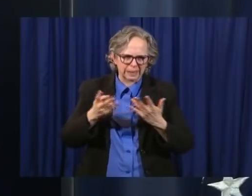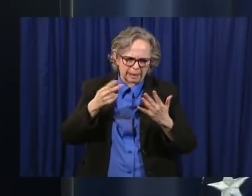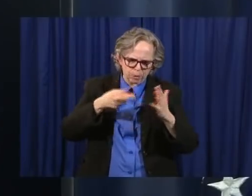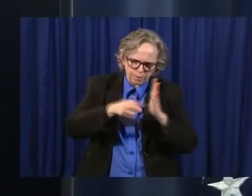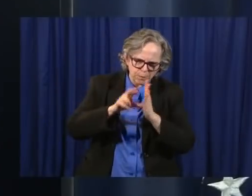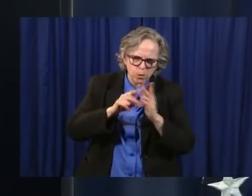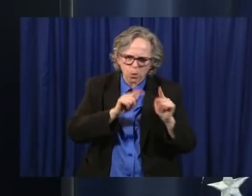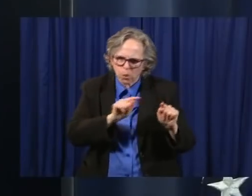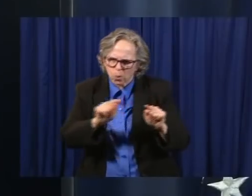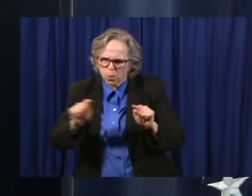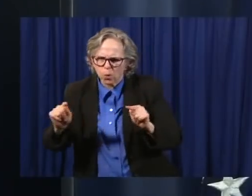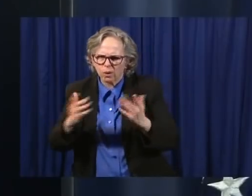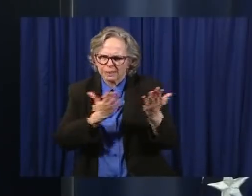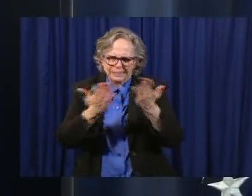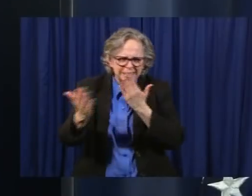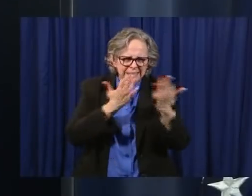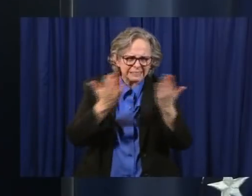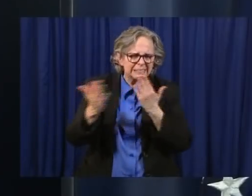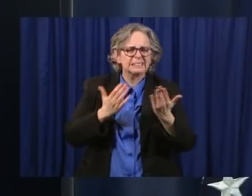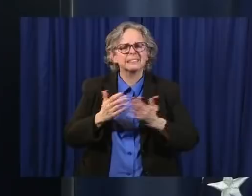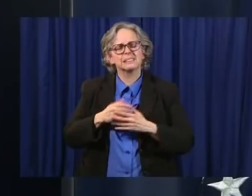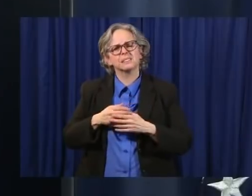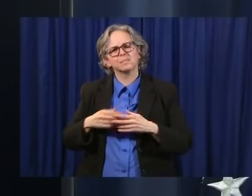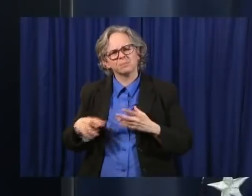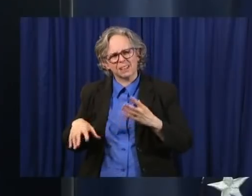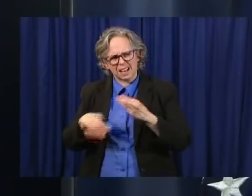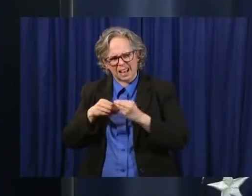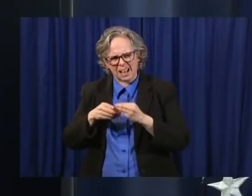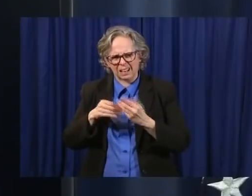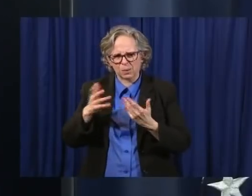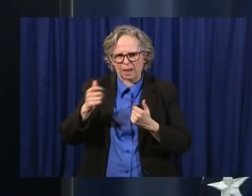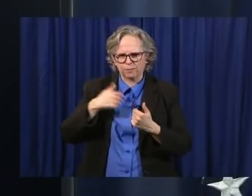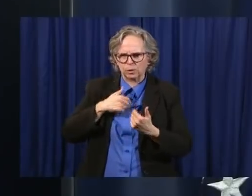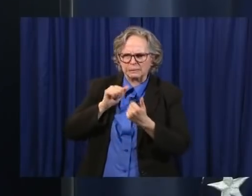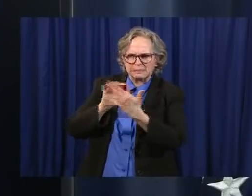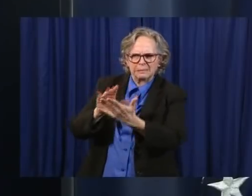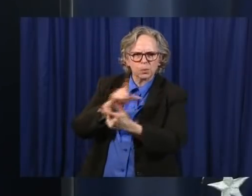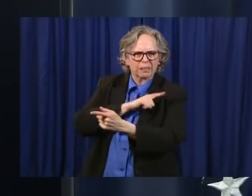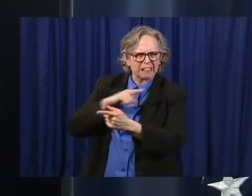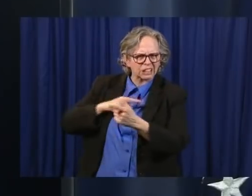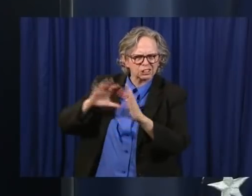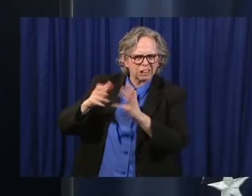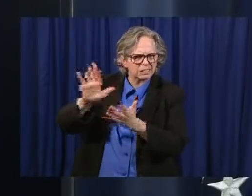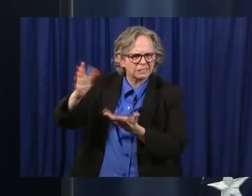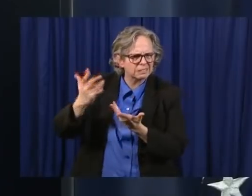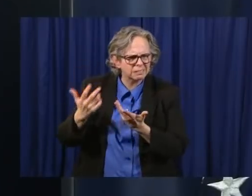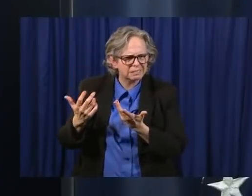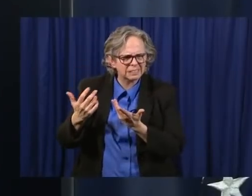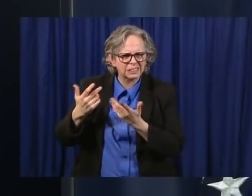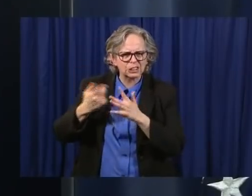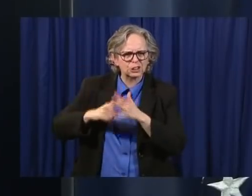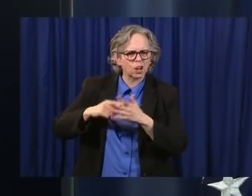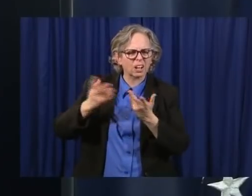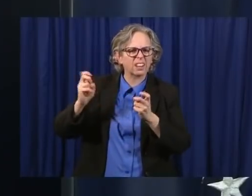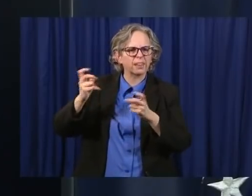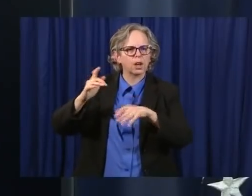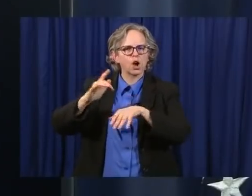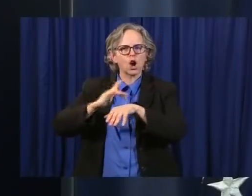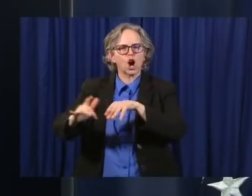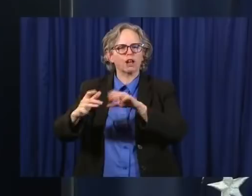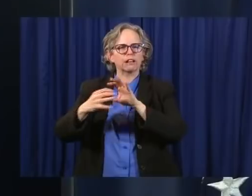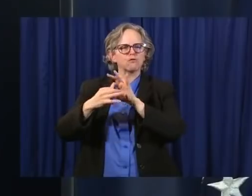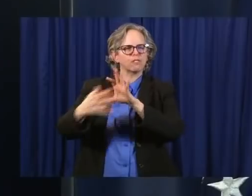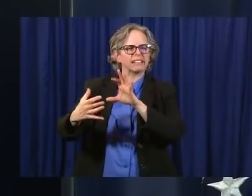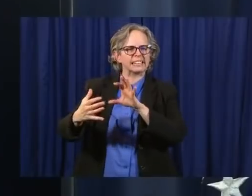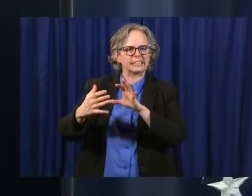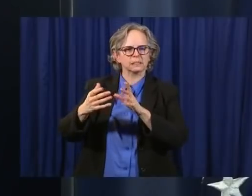have also gone to the legislature, the CIIC, to enact the early release clause that's in Ohio law. And then you